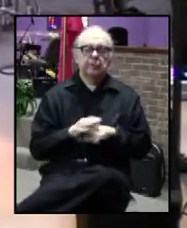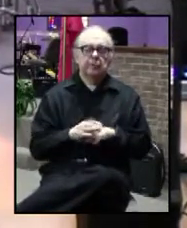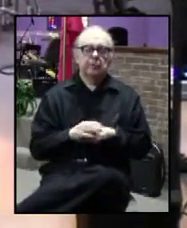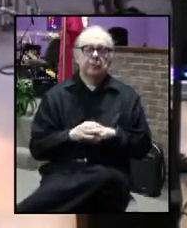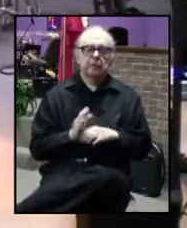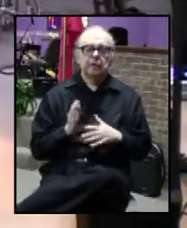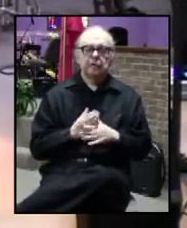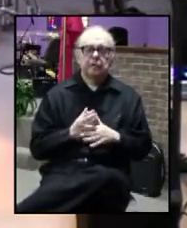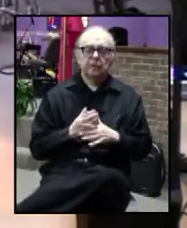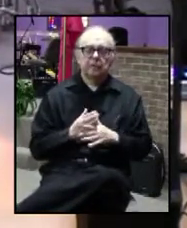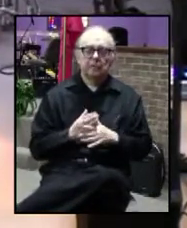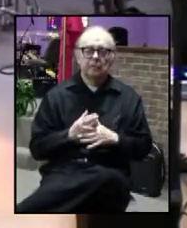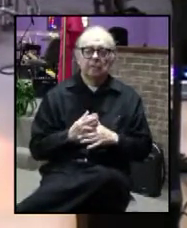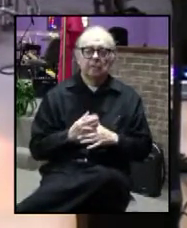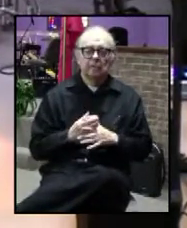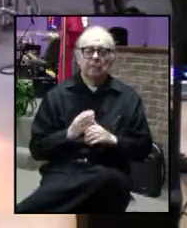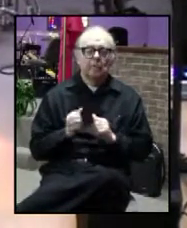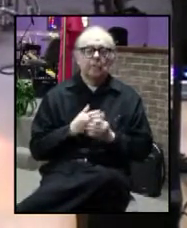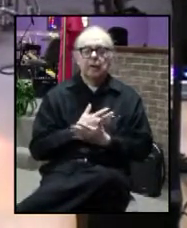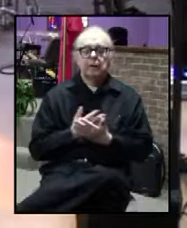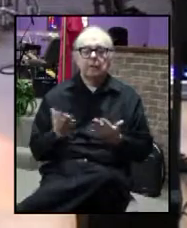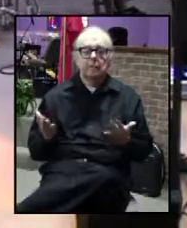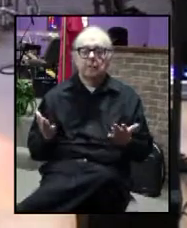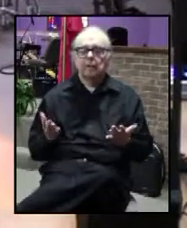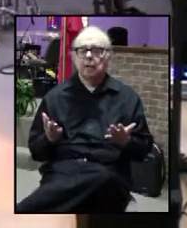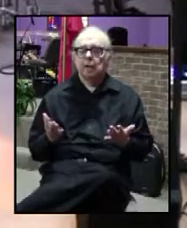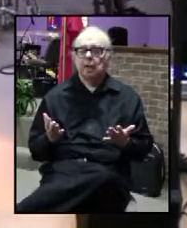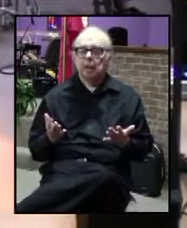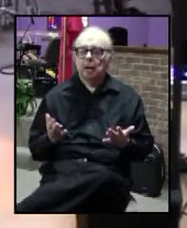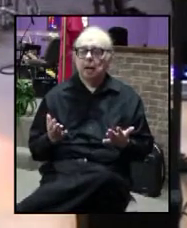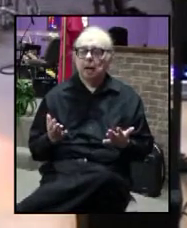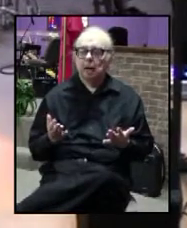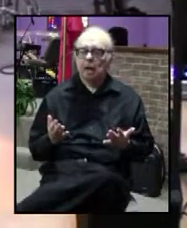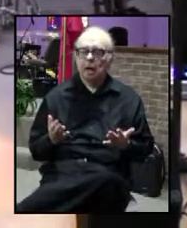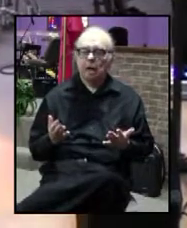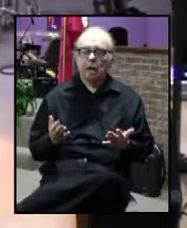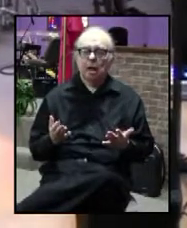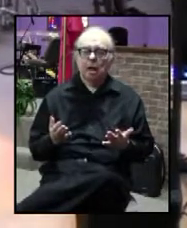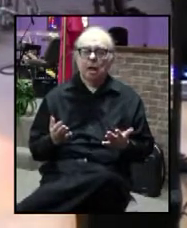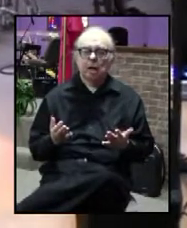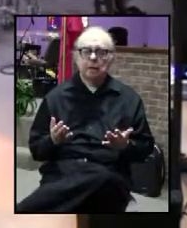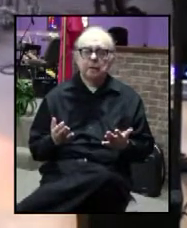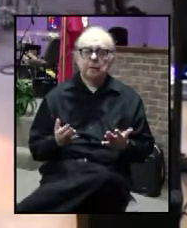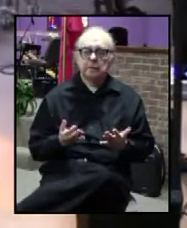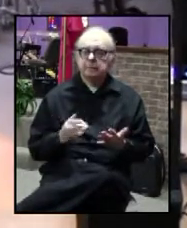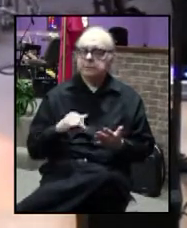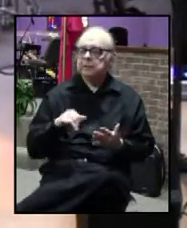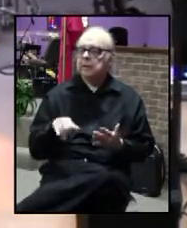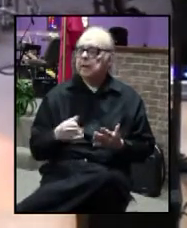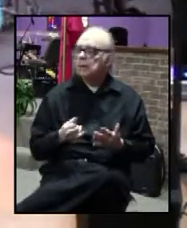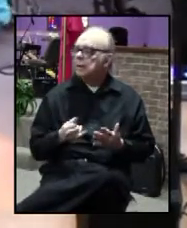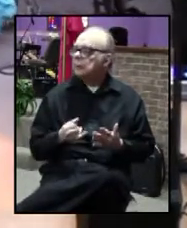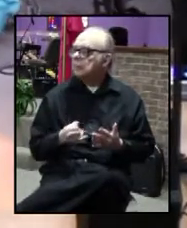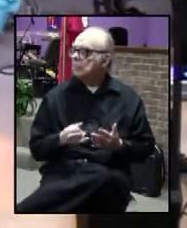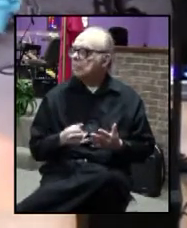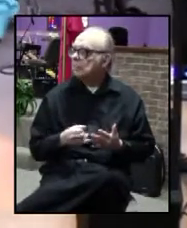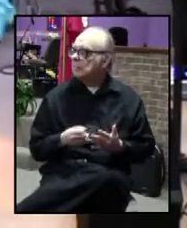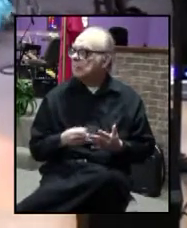and share with everything. So, let's get an invitation, if you would.